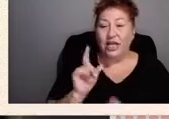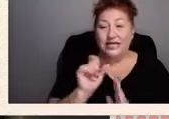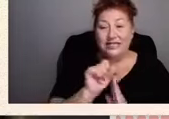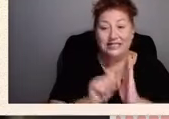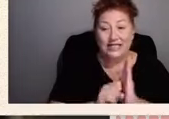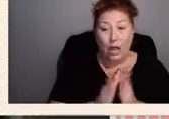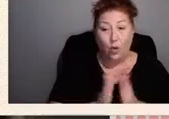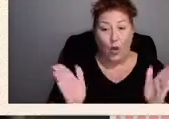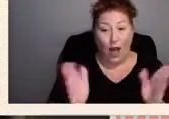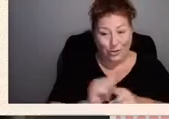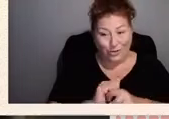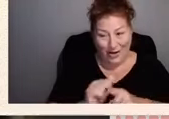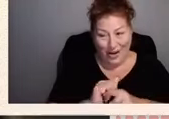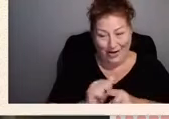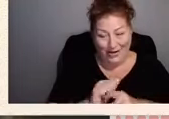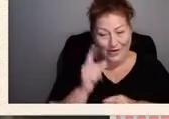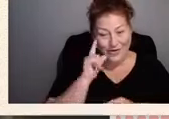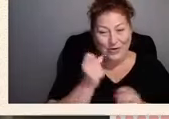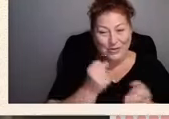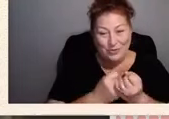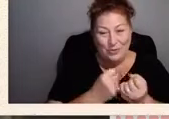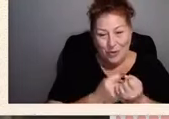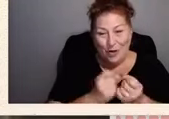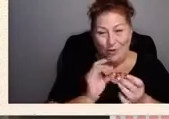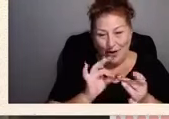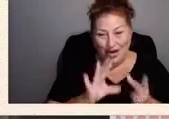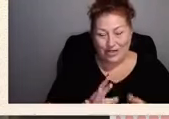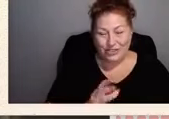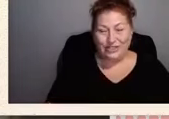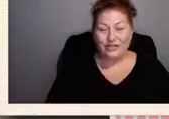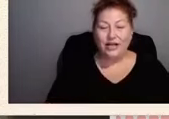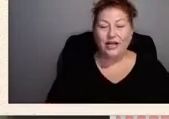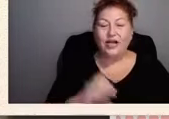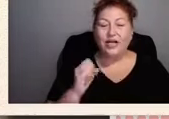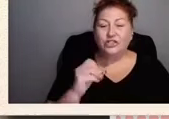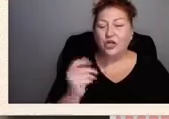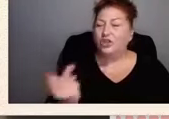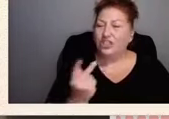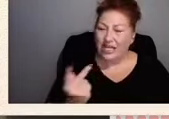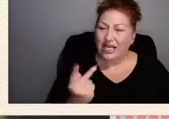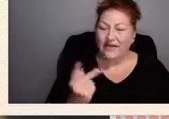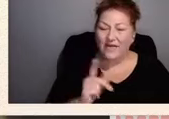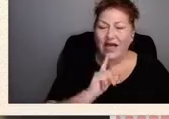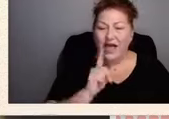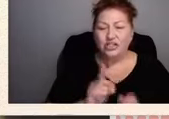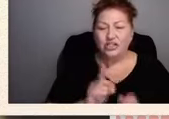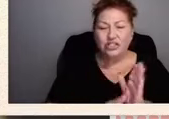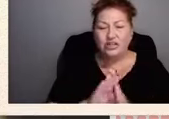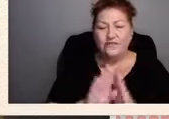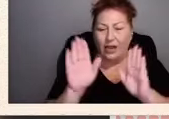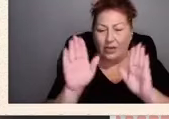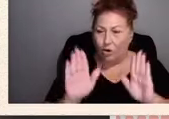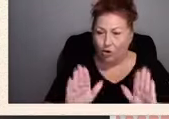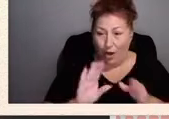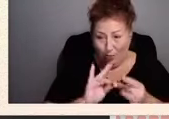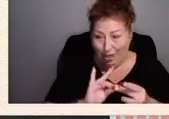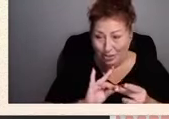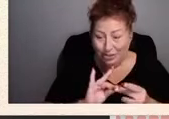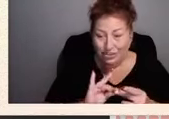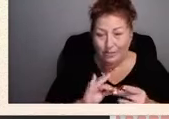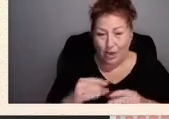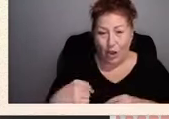for support coordination. So she and I have actually developed a great relationship over the